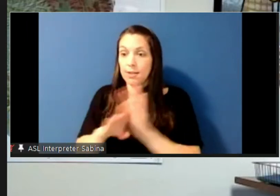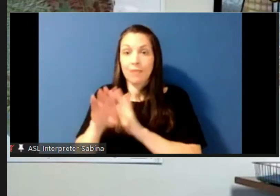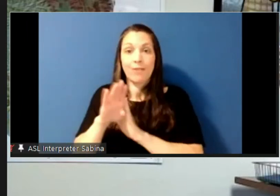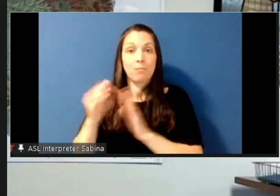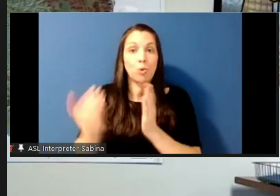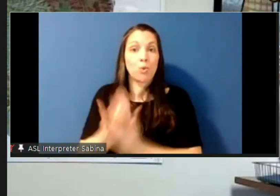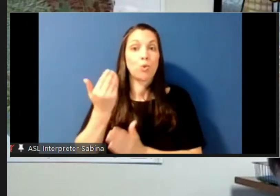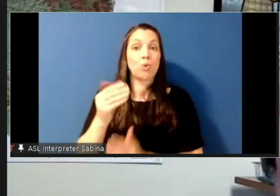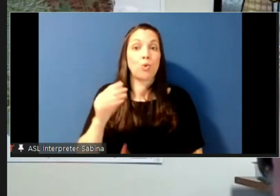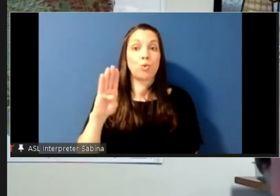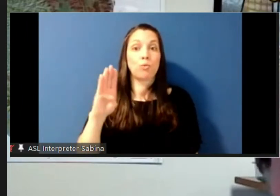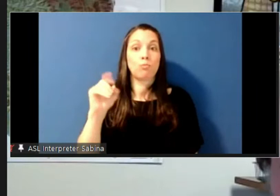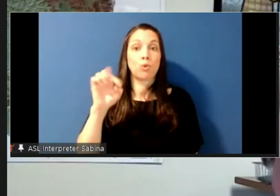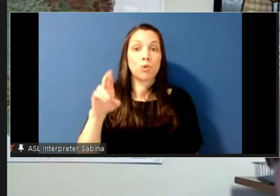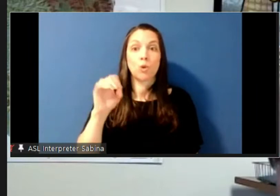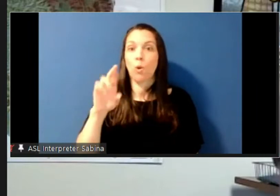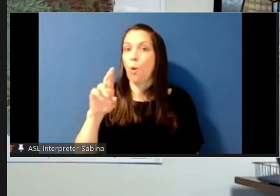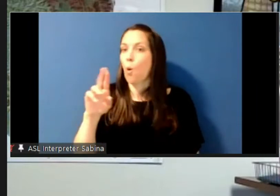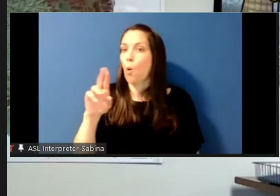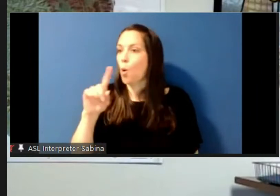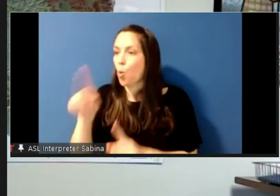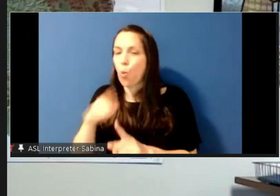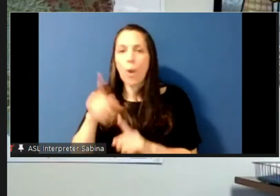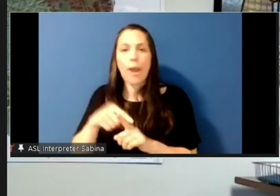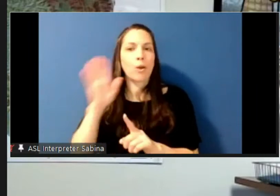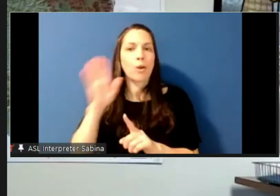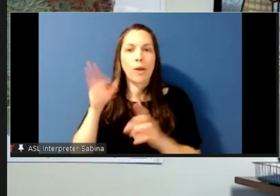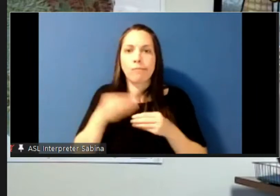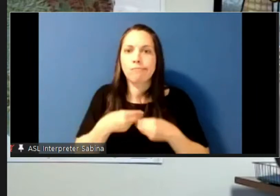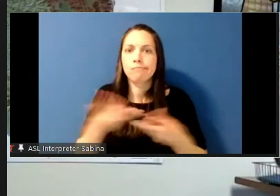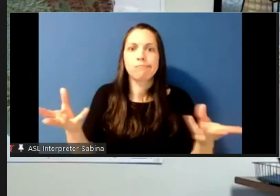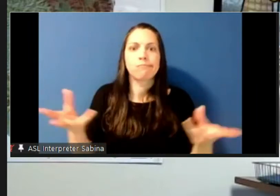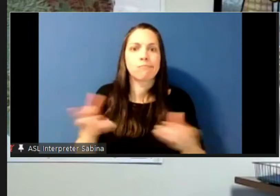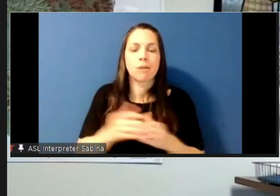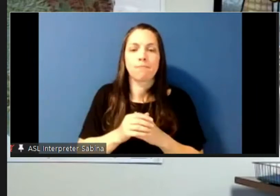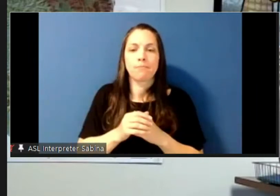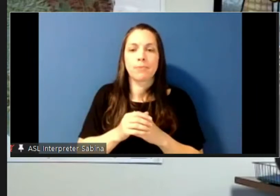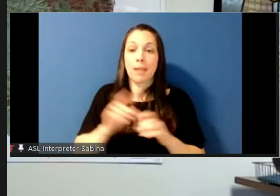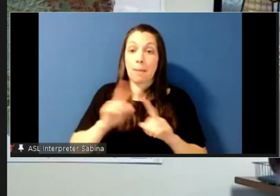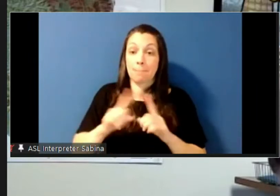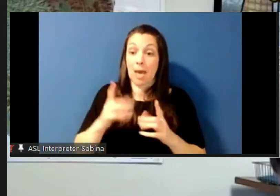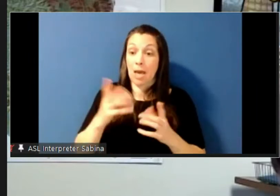when it might be circulated. So the one we have is good. Let's get it.